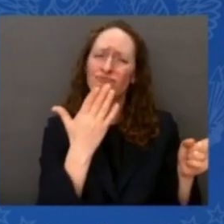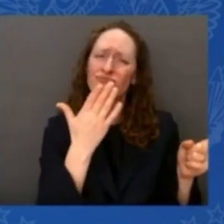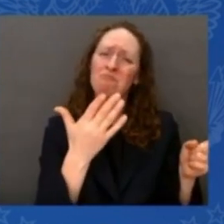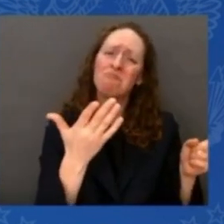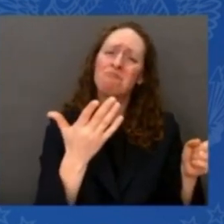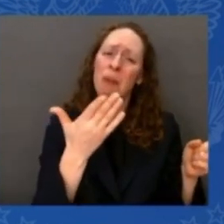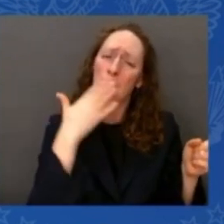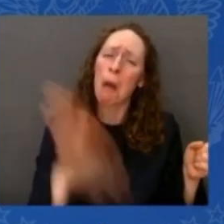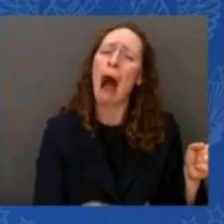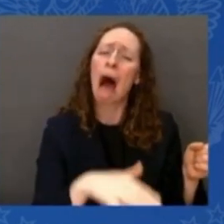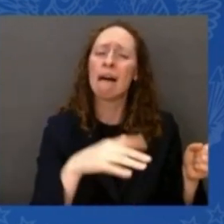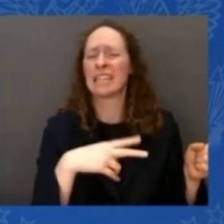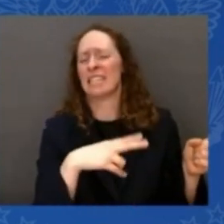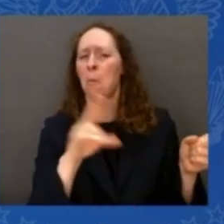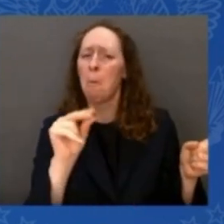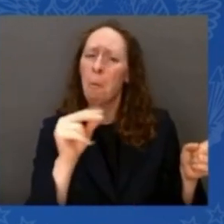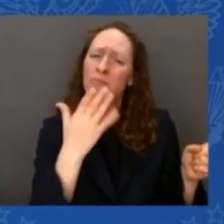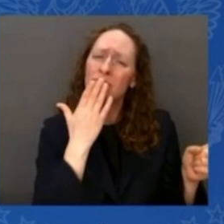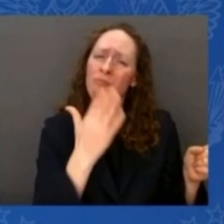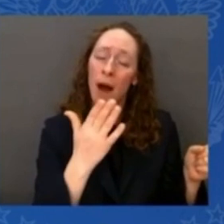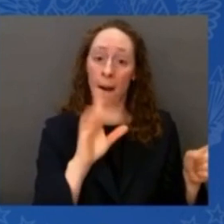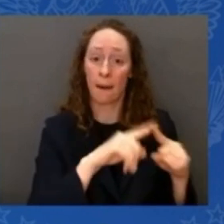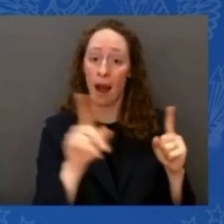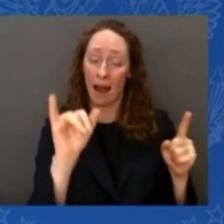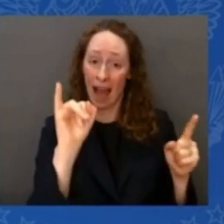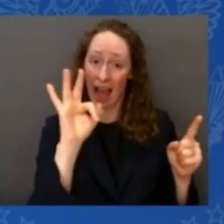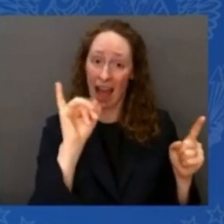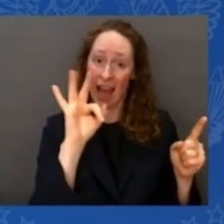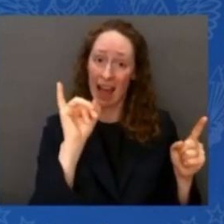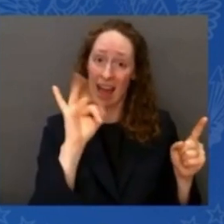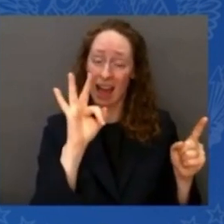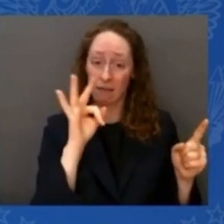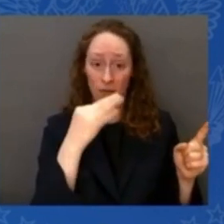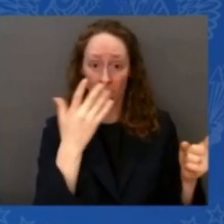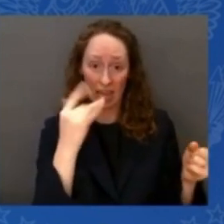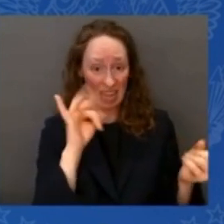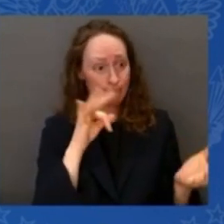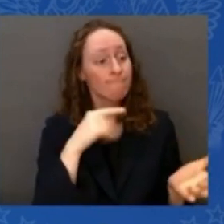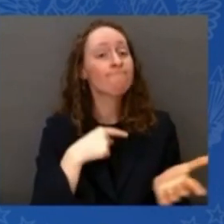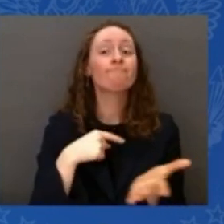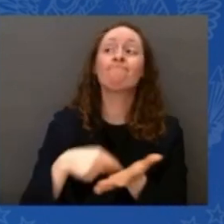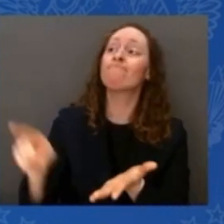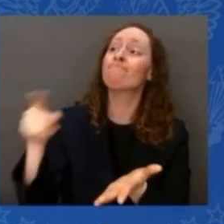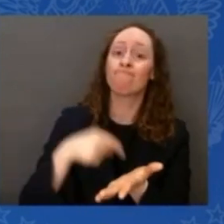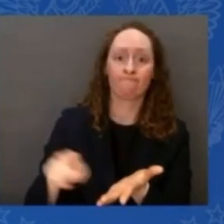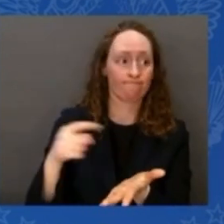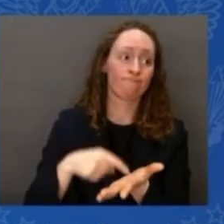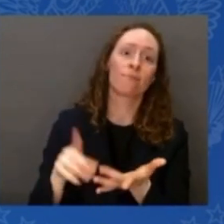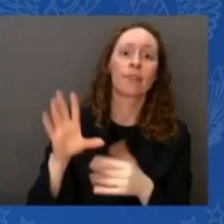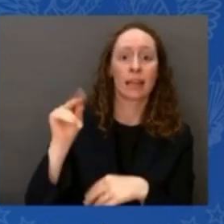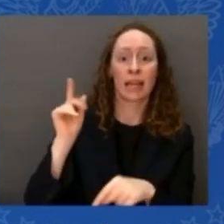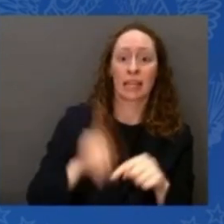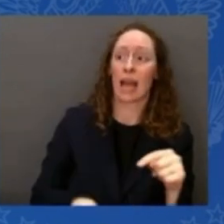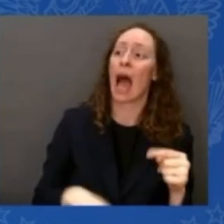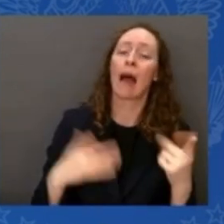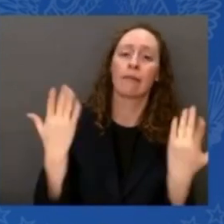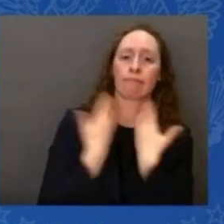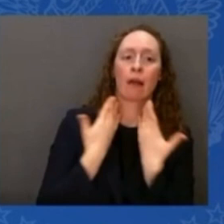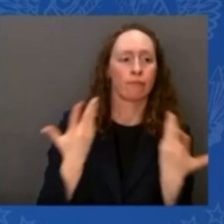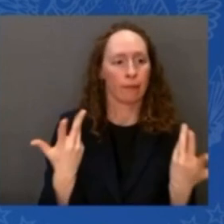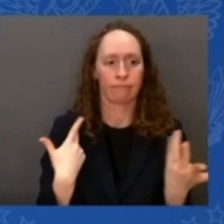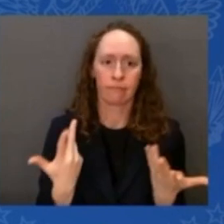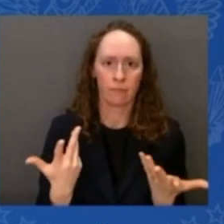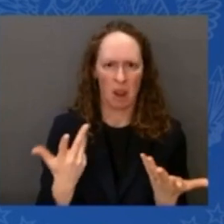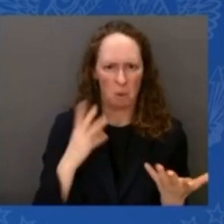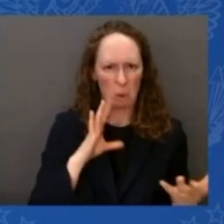terms of our economy. Here's what he said, what I said to him, actually. Instead of making threats about default, which